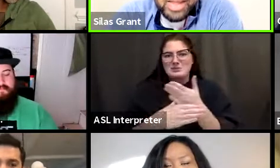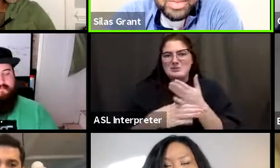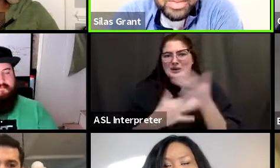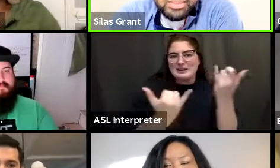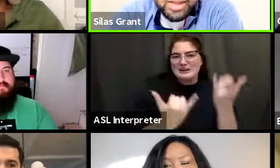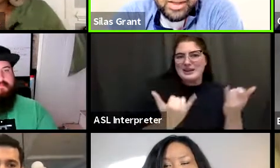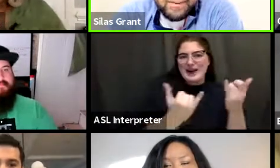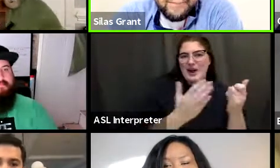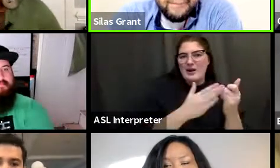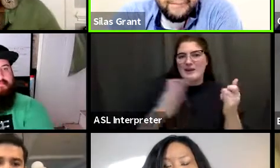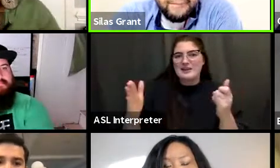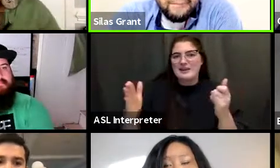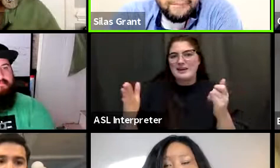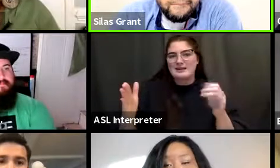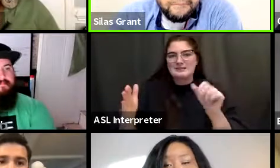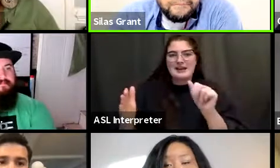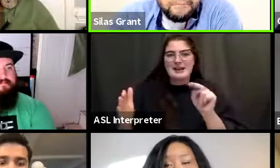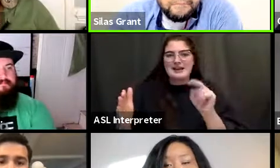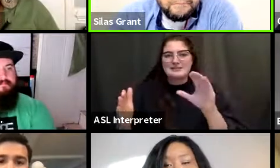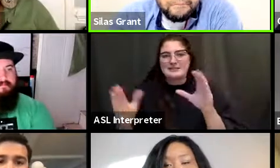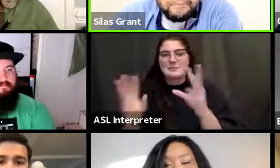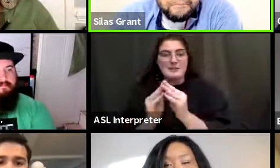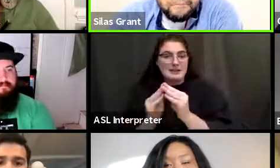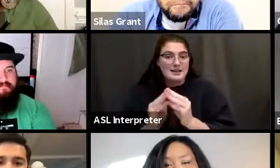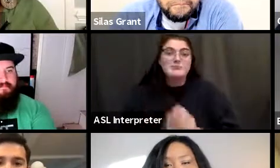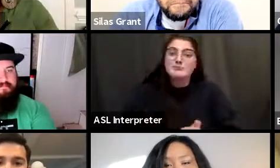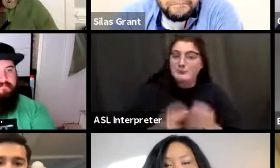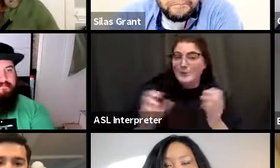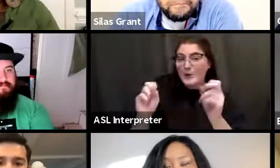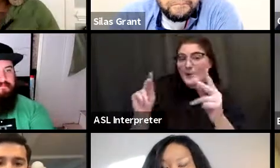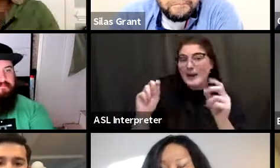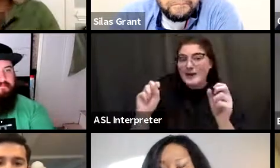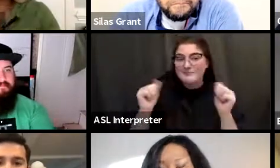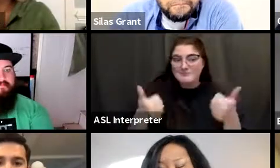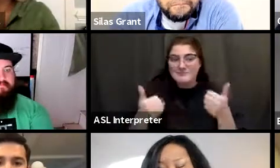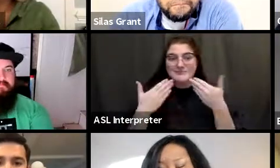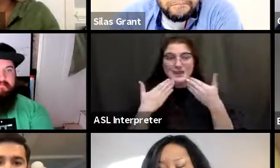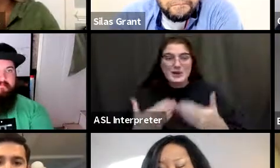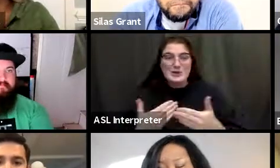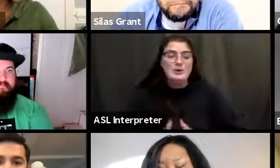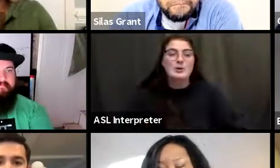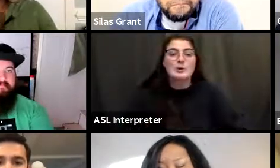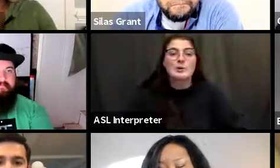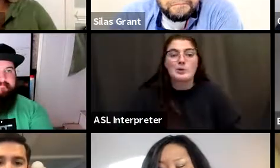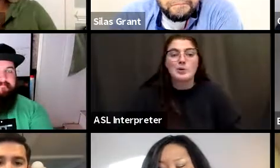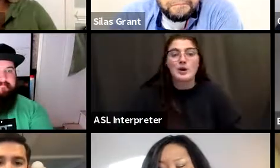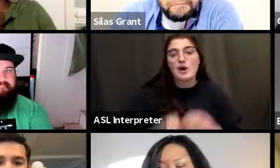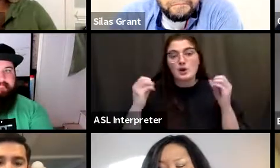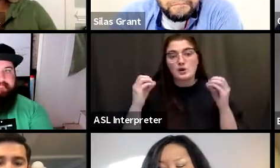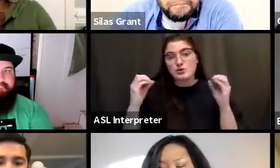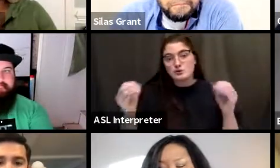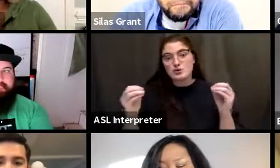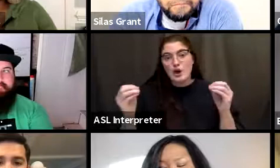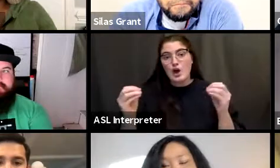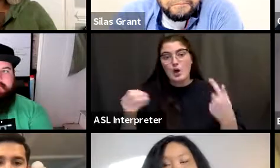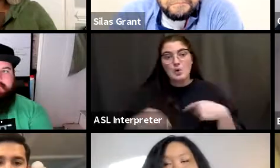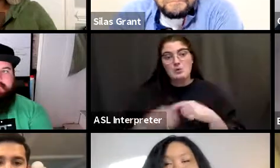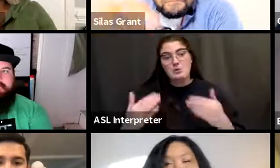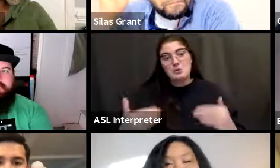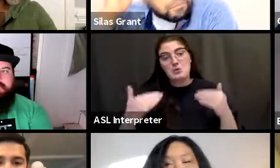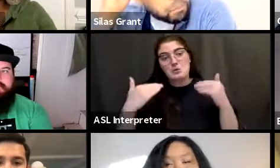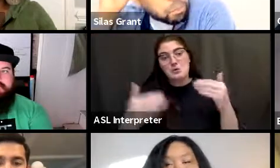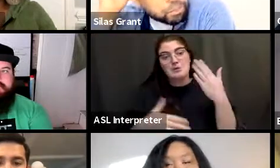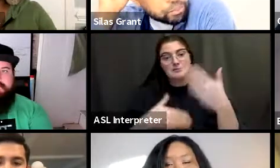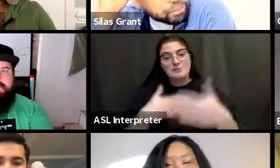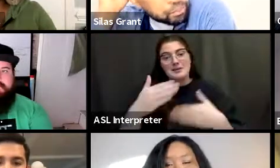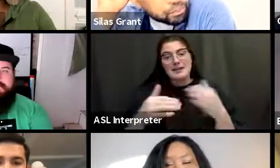next ANC meeting. Okay, all right, thank you. So let's go ahead and move forward in our